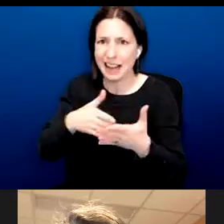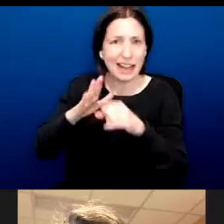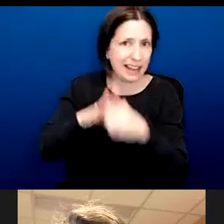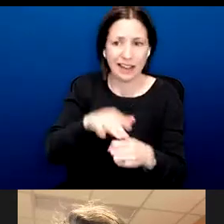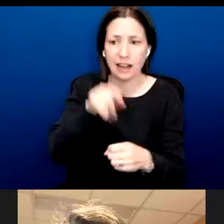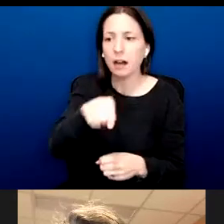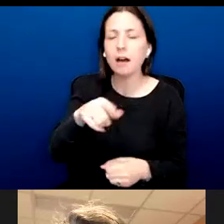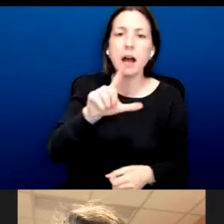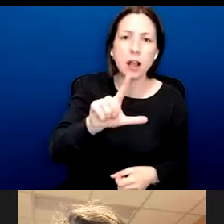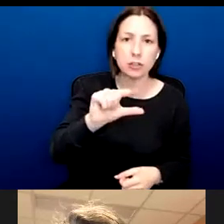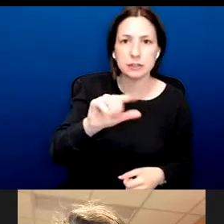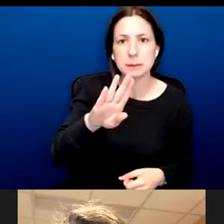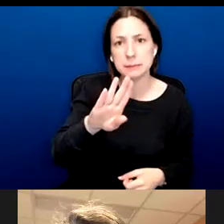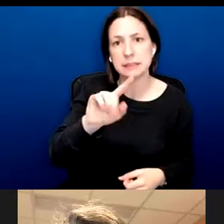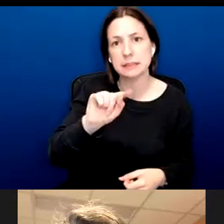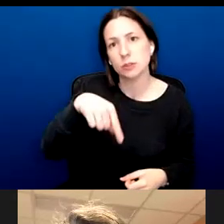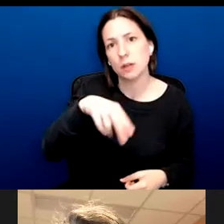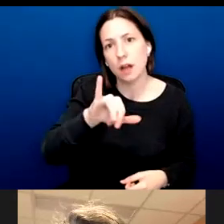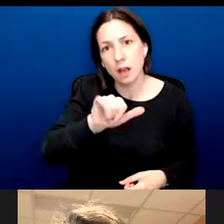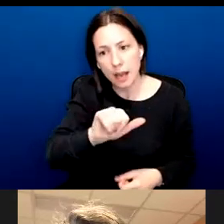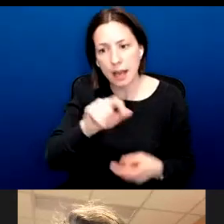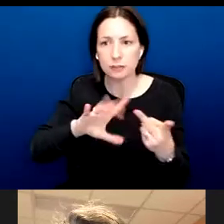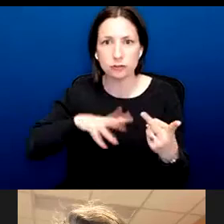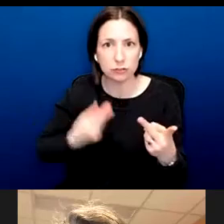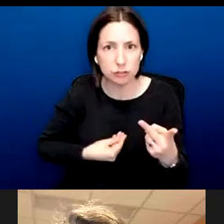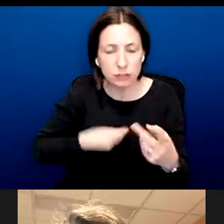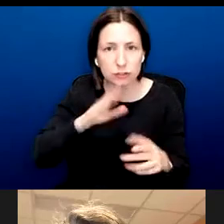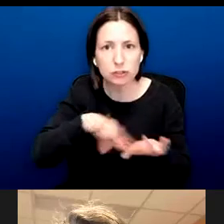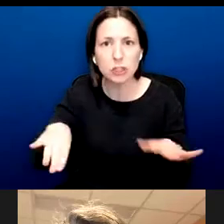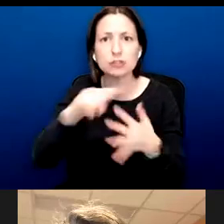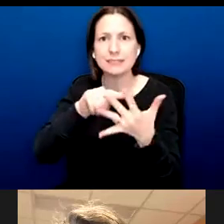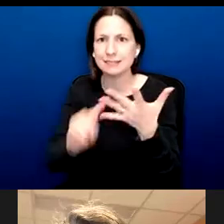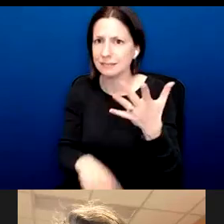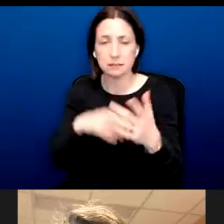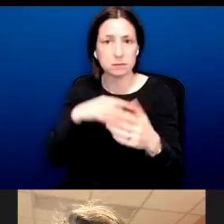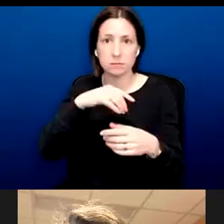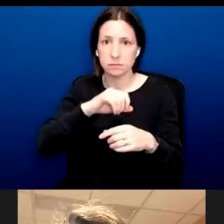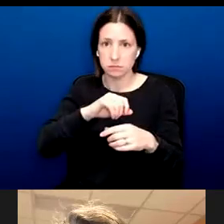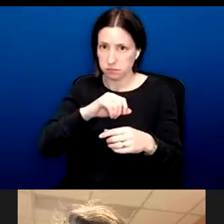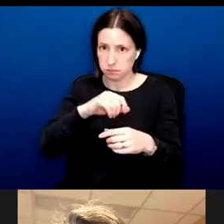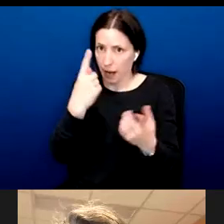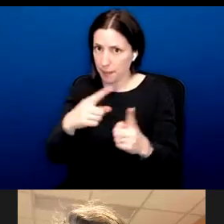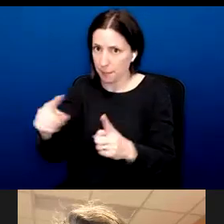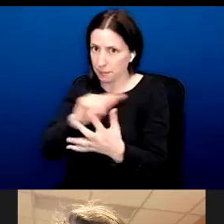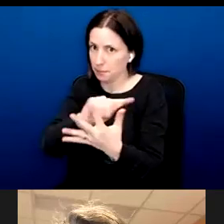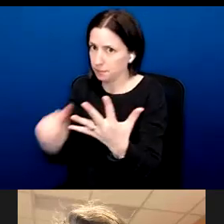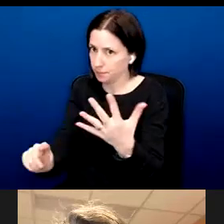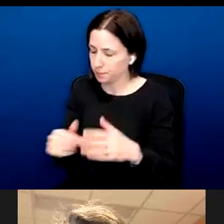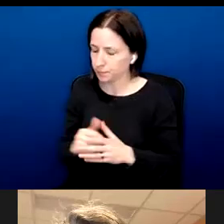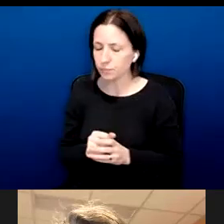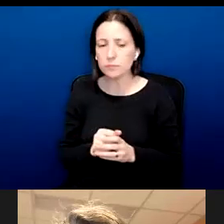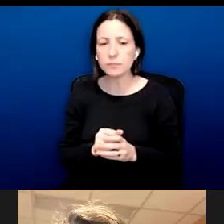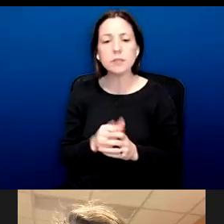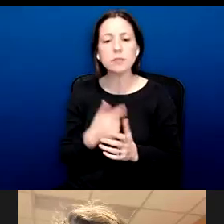in response to the first question, and I'll be brief because I want us to have more time for Q&A, I'm still seeing